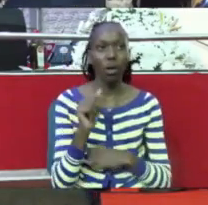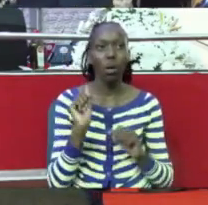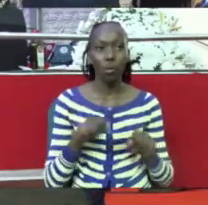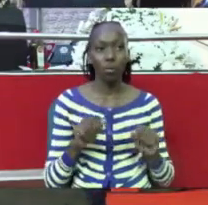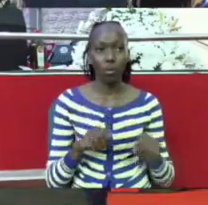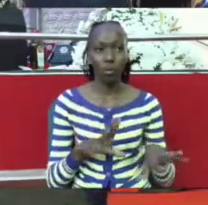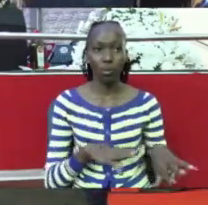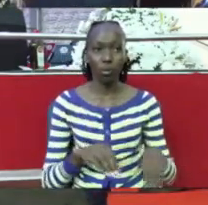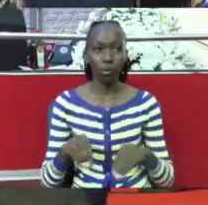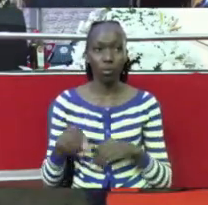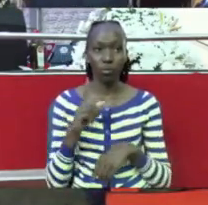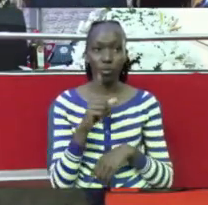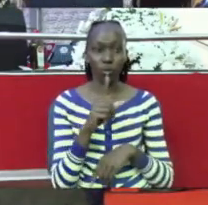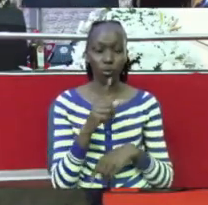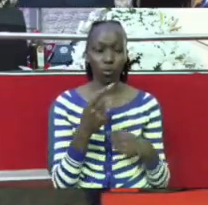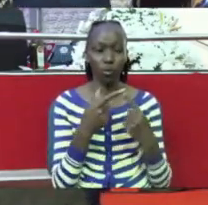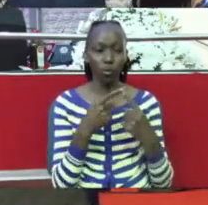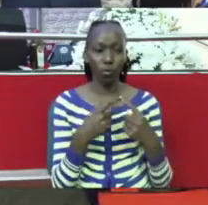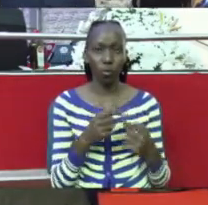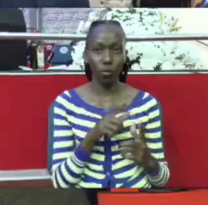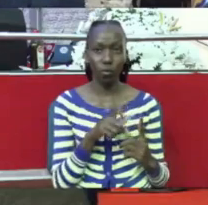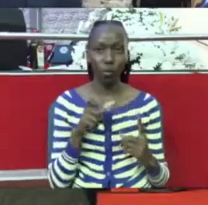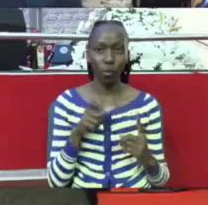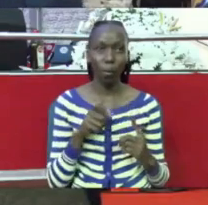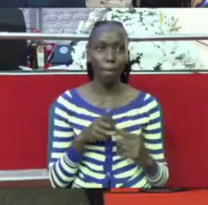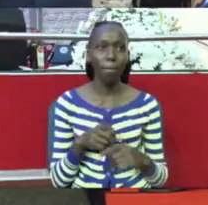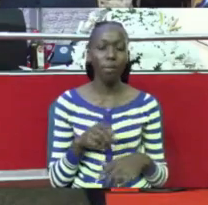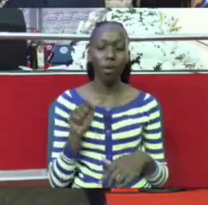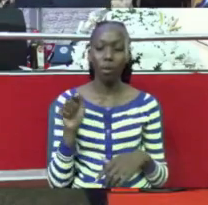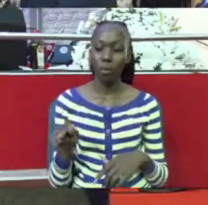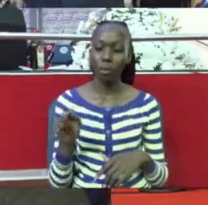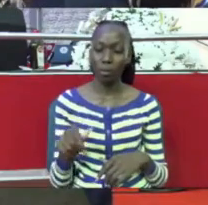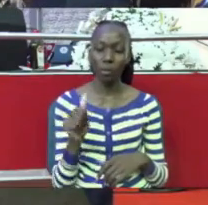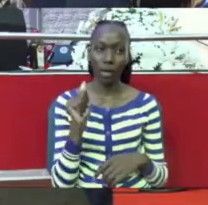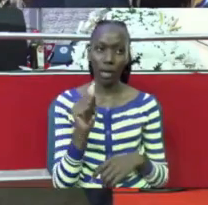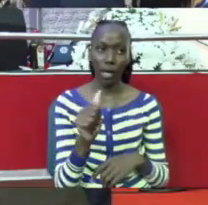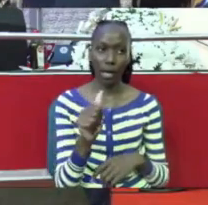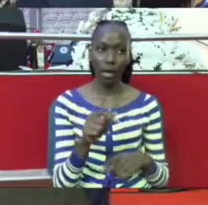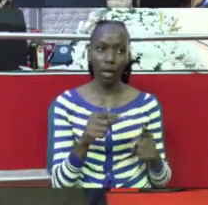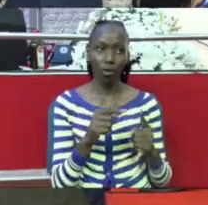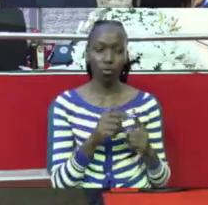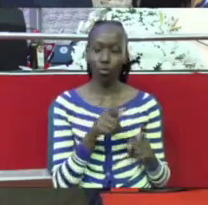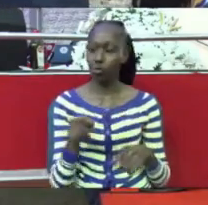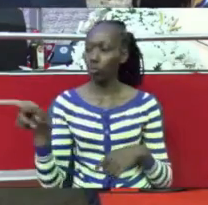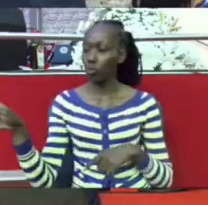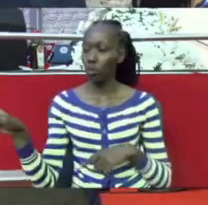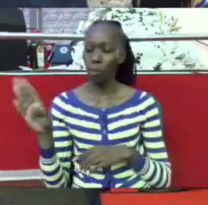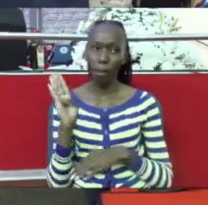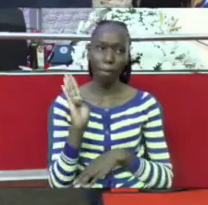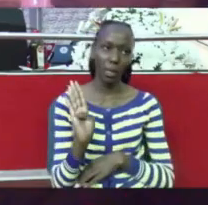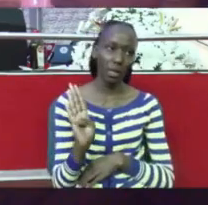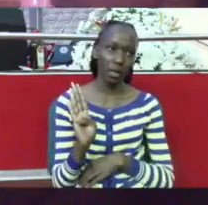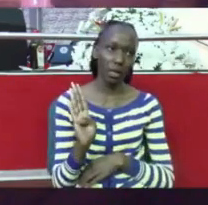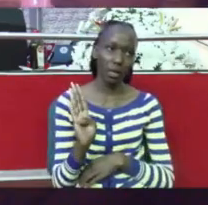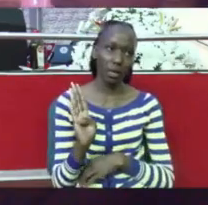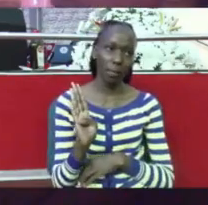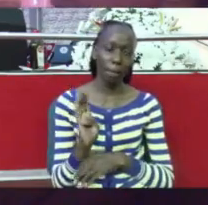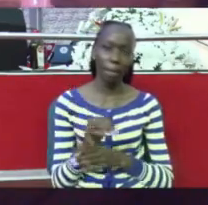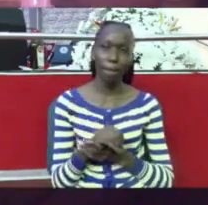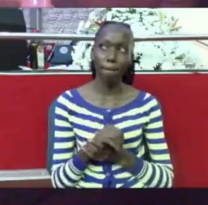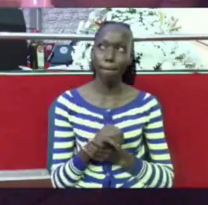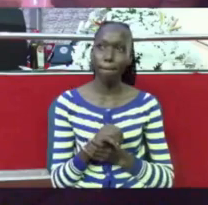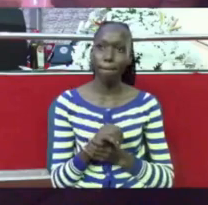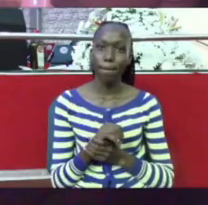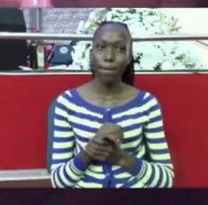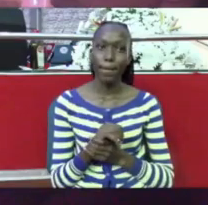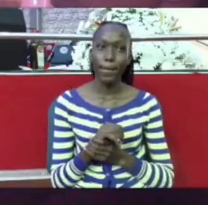sehemu moja hadi nyingine mwisho wa mwaka. In January you wrote those year goals. Na pale January ukaandika matarajio yako ya mwaka. And instead